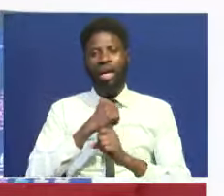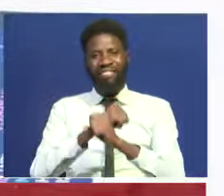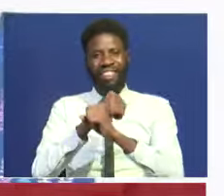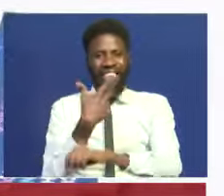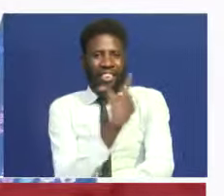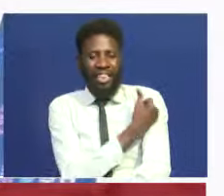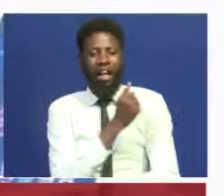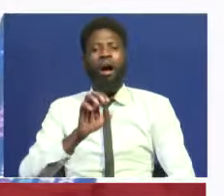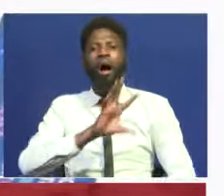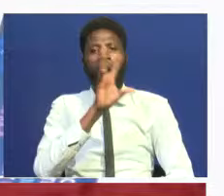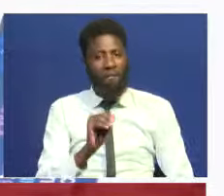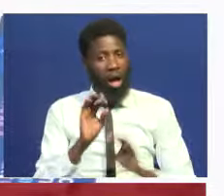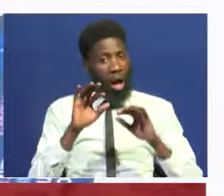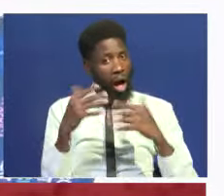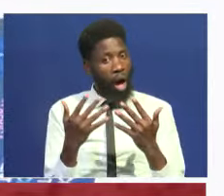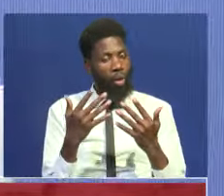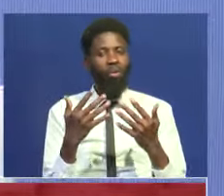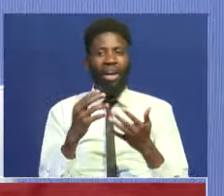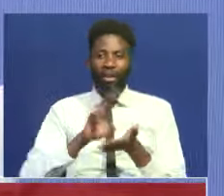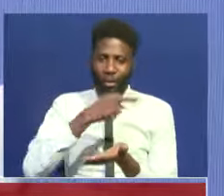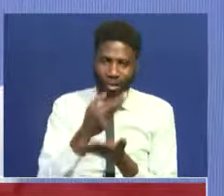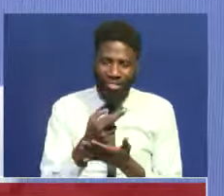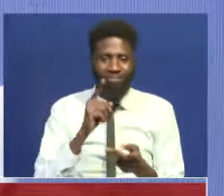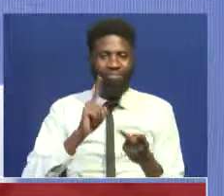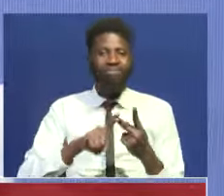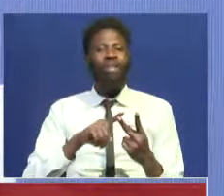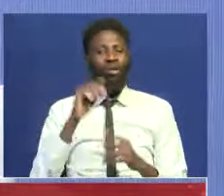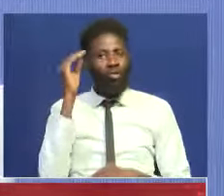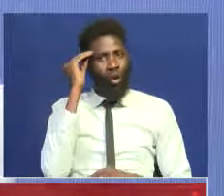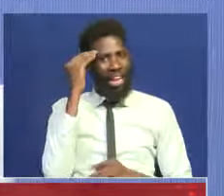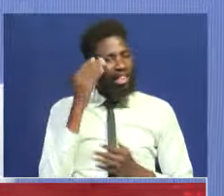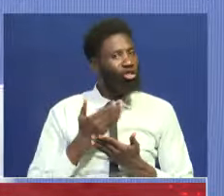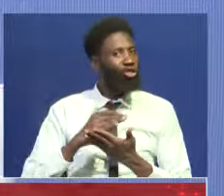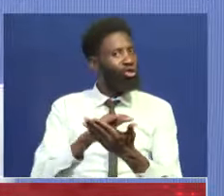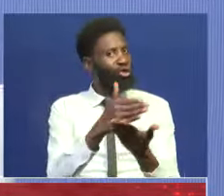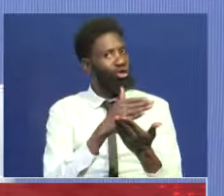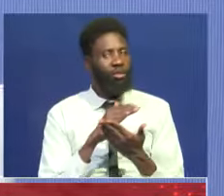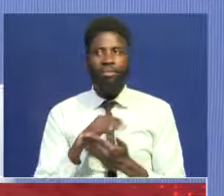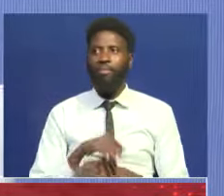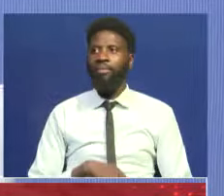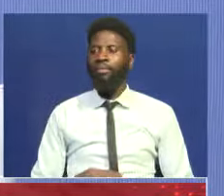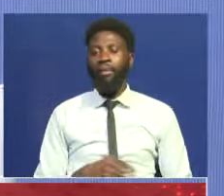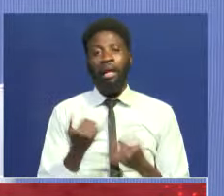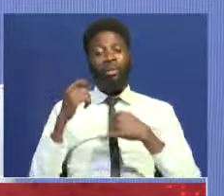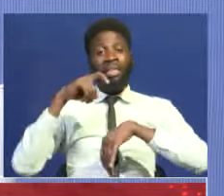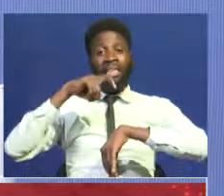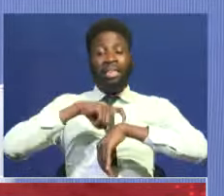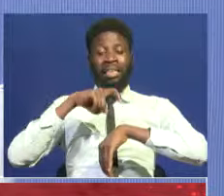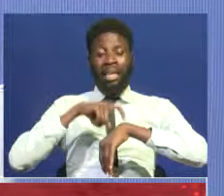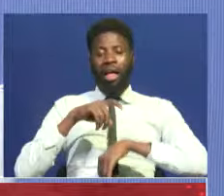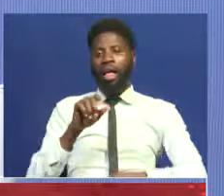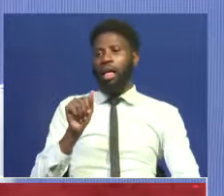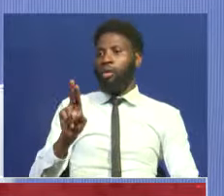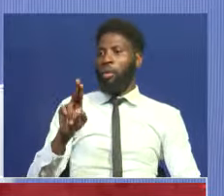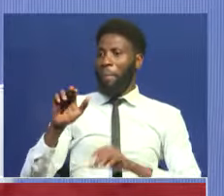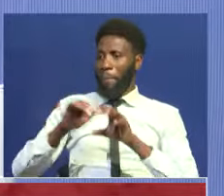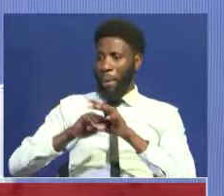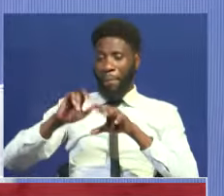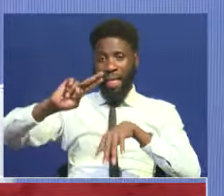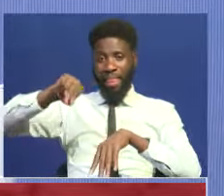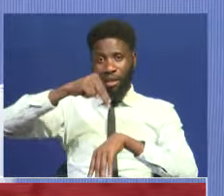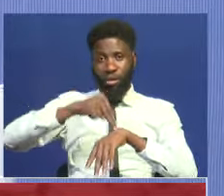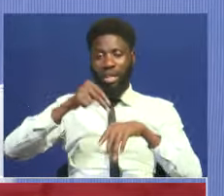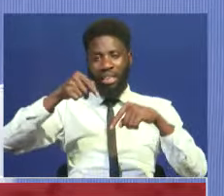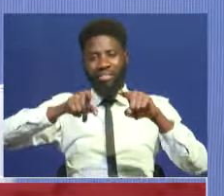and sharing knowledge and best practices. The time has come for the African Union member states to take bold